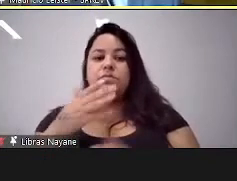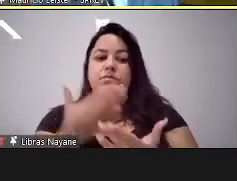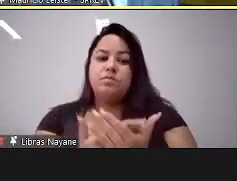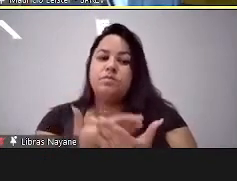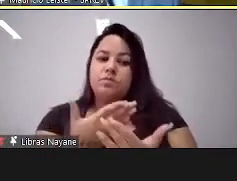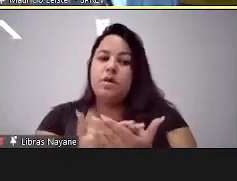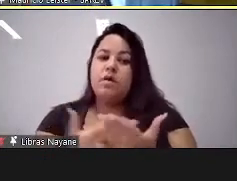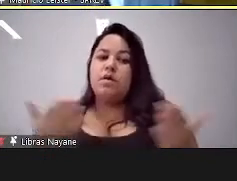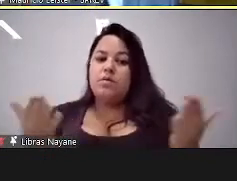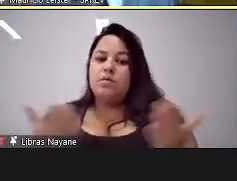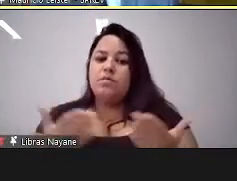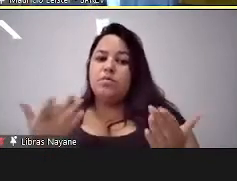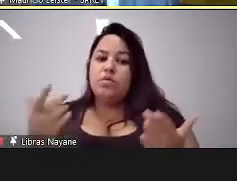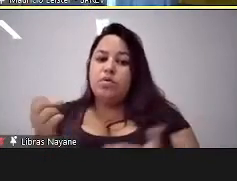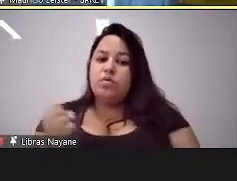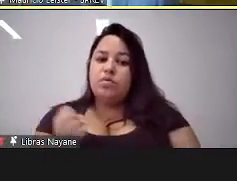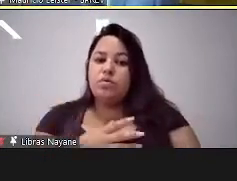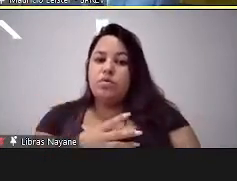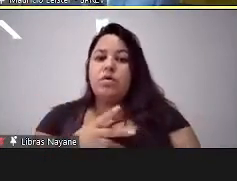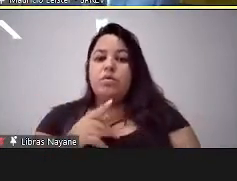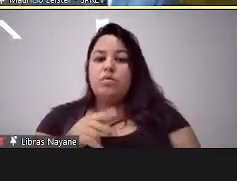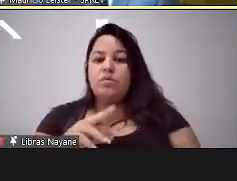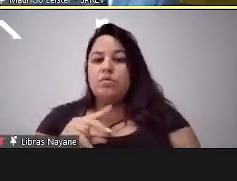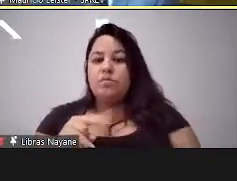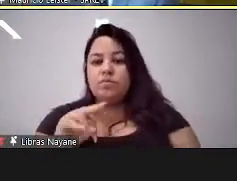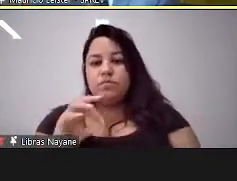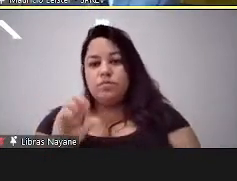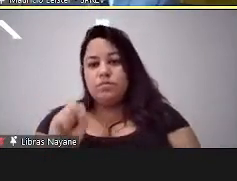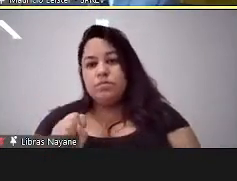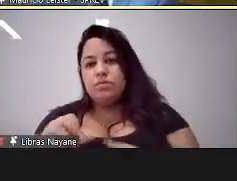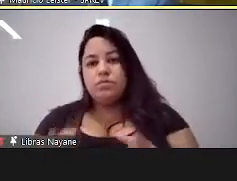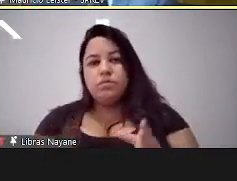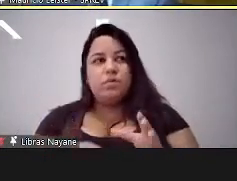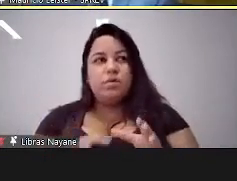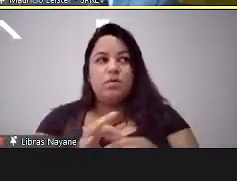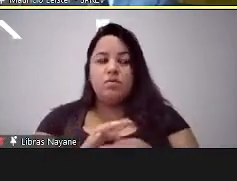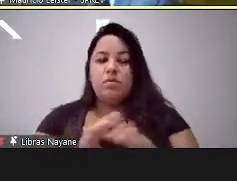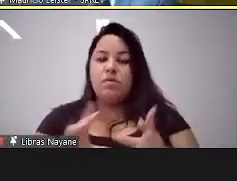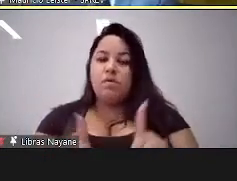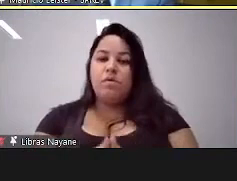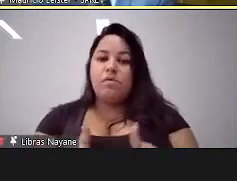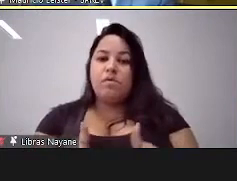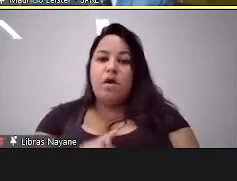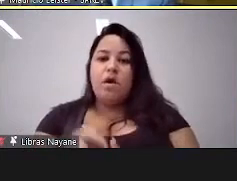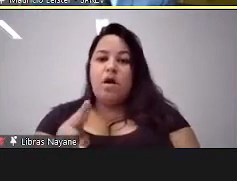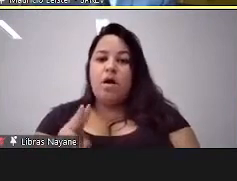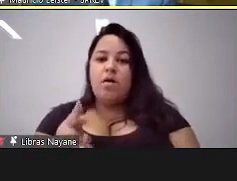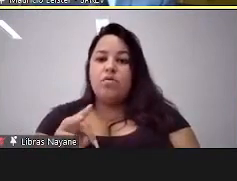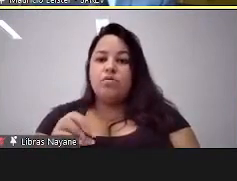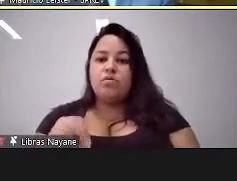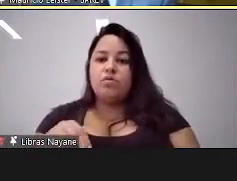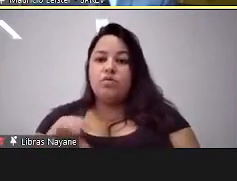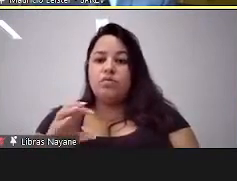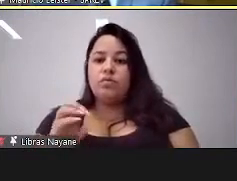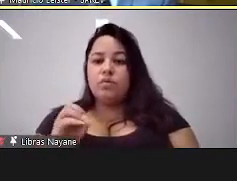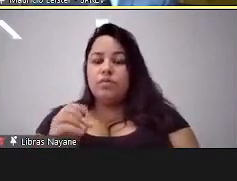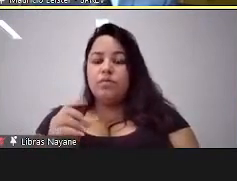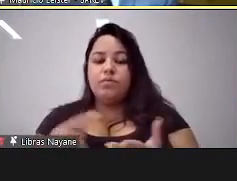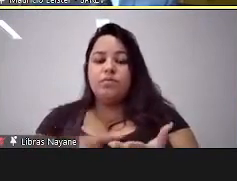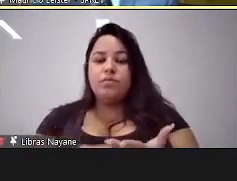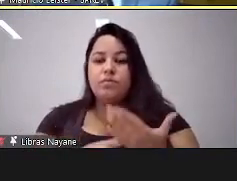plan. So studying these new products regarding autonomous